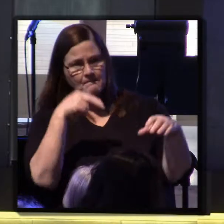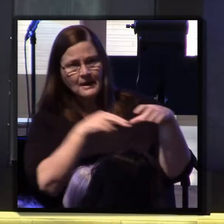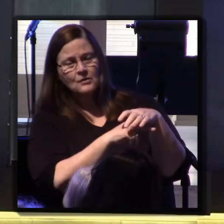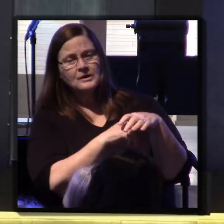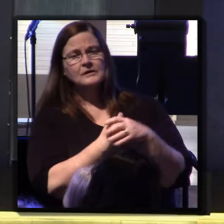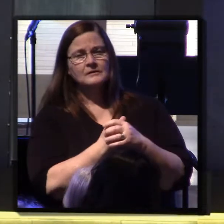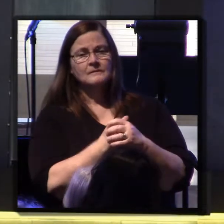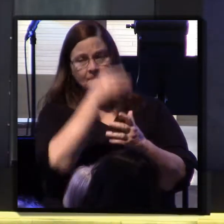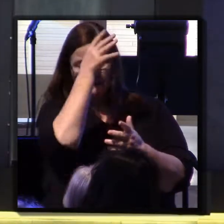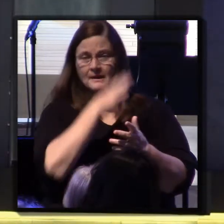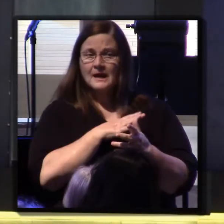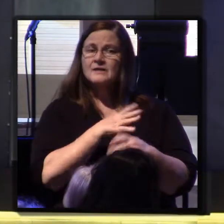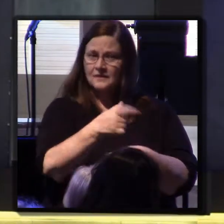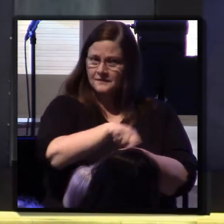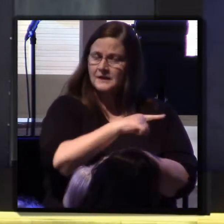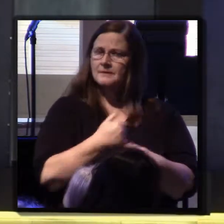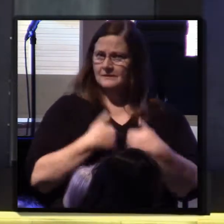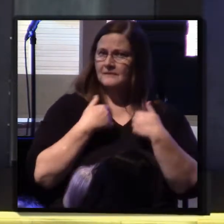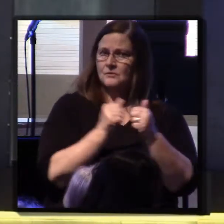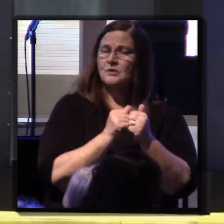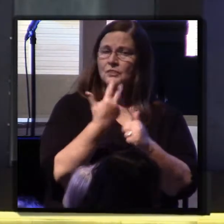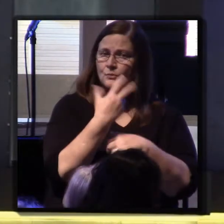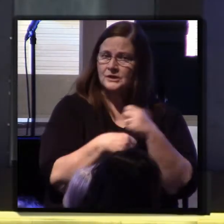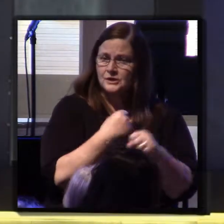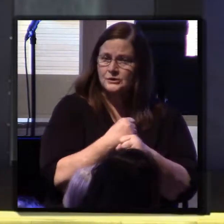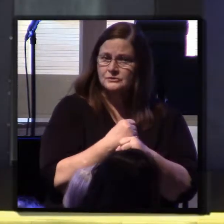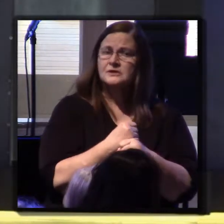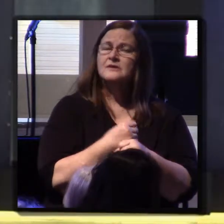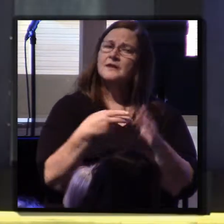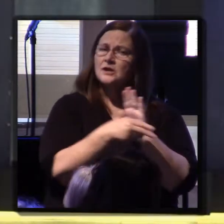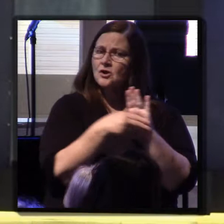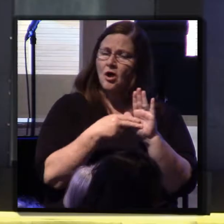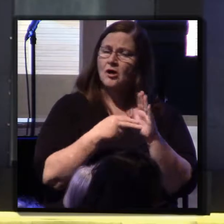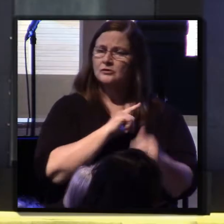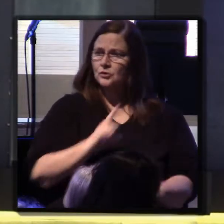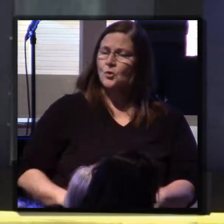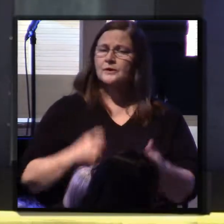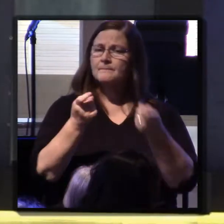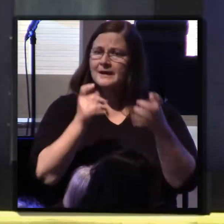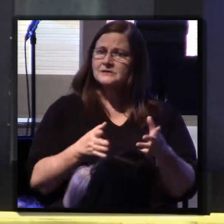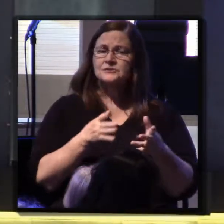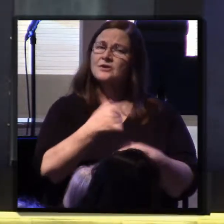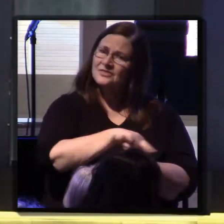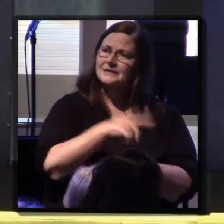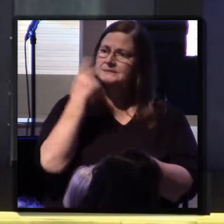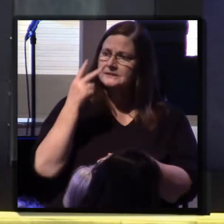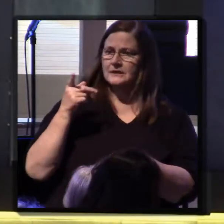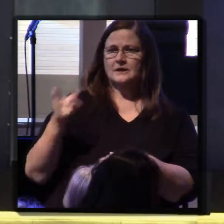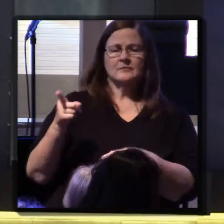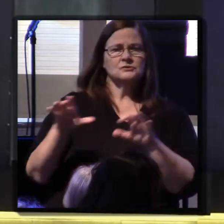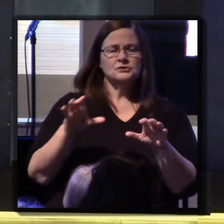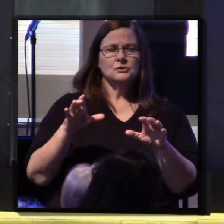the crucifixion and burial. Just think about it. The guy they had been living with for 3 years, the guy they called Lord